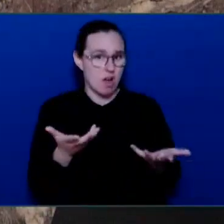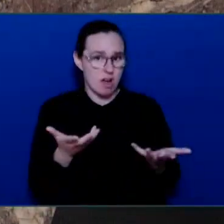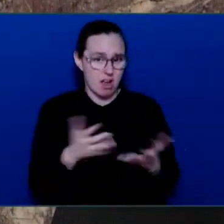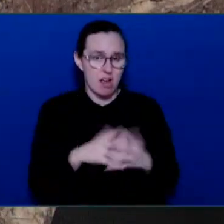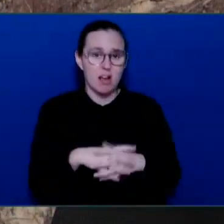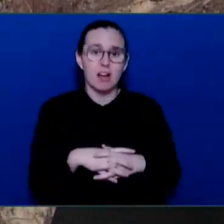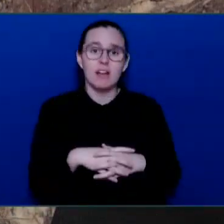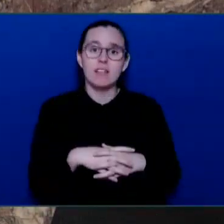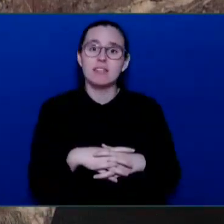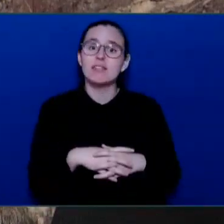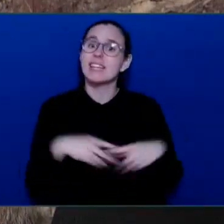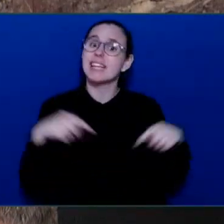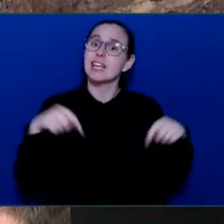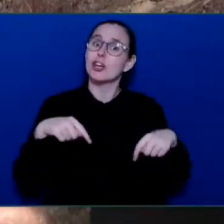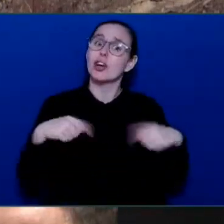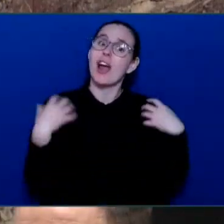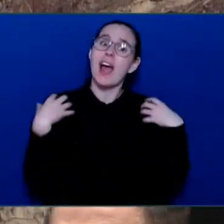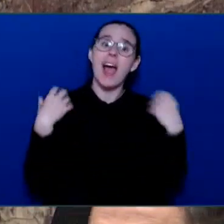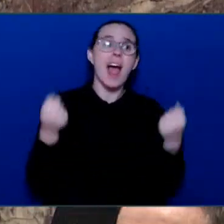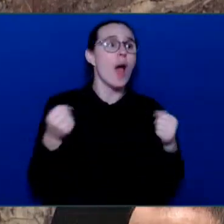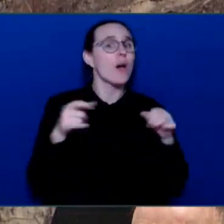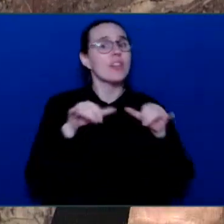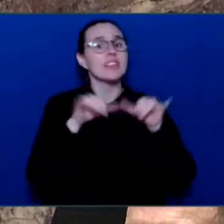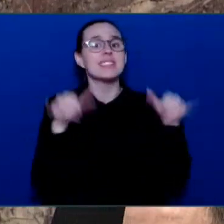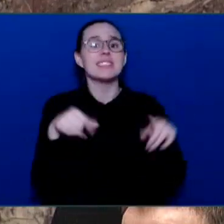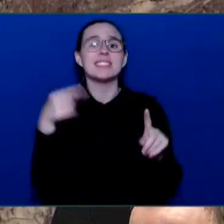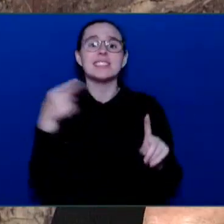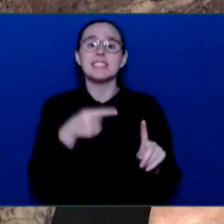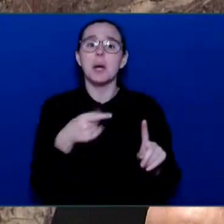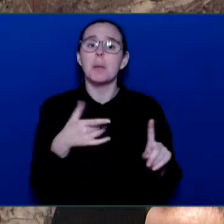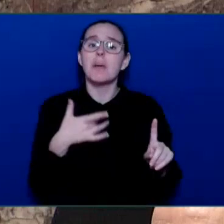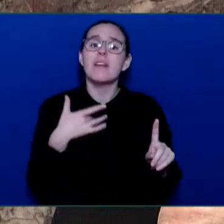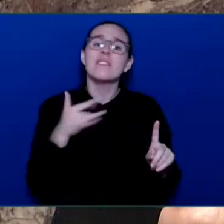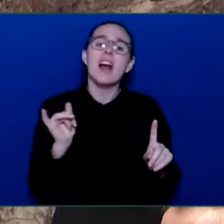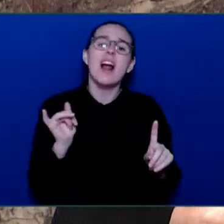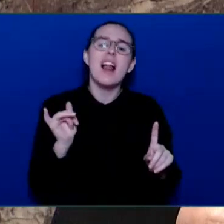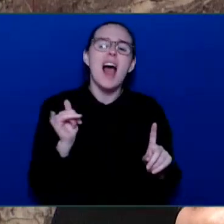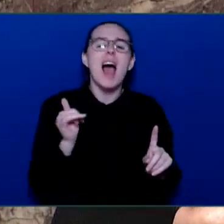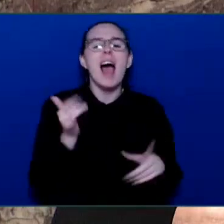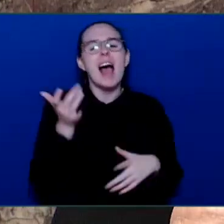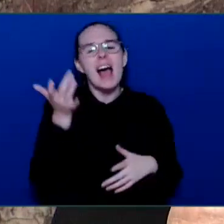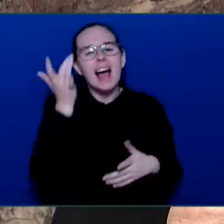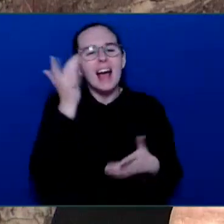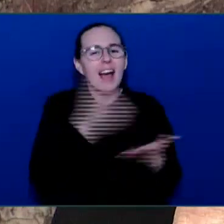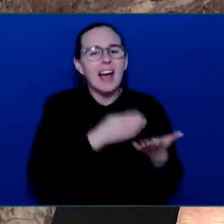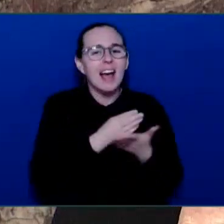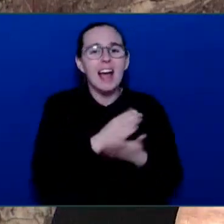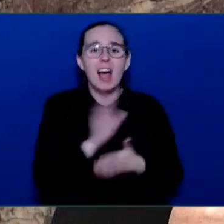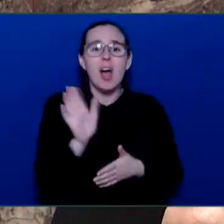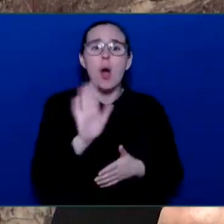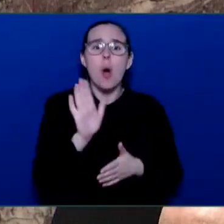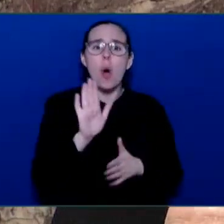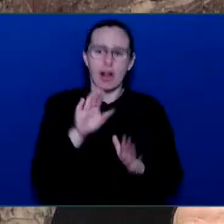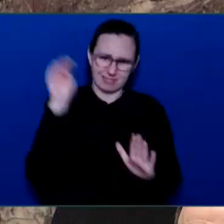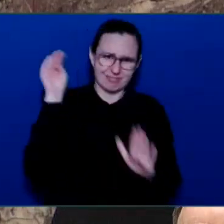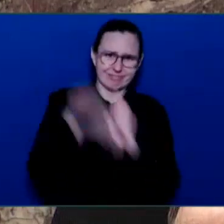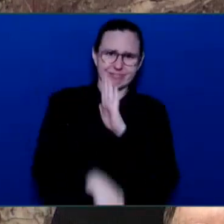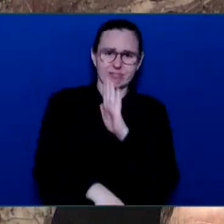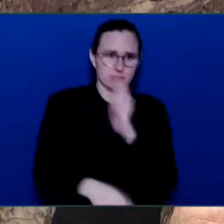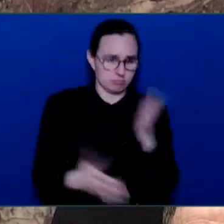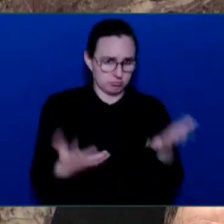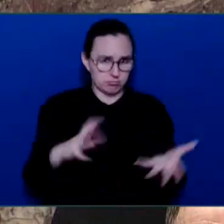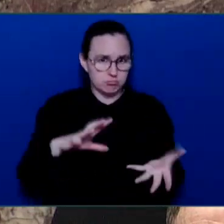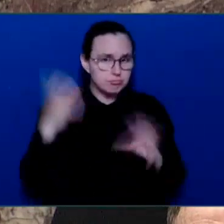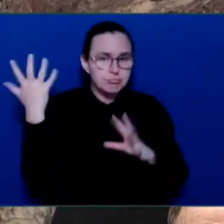minor hurdles. It's plummeting off a cliff. We're not dealing with occasional misses. We're grappling with neglect that